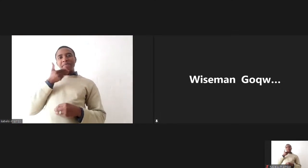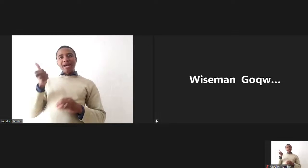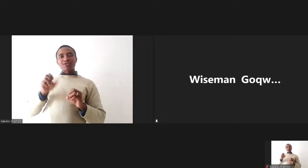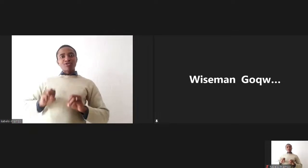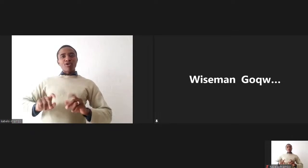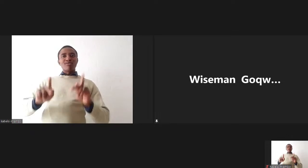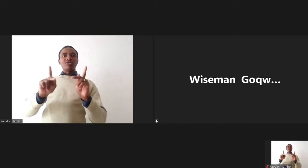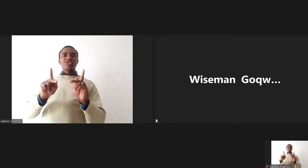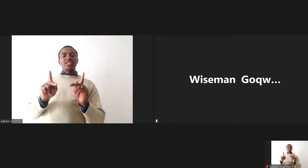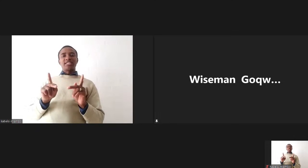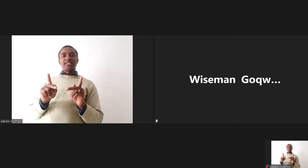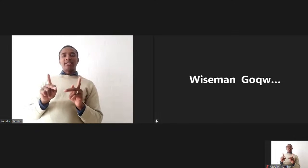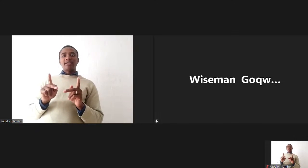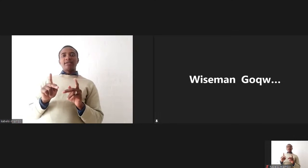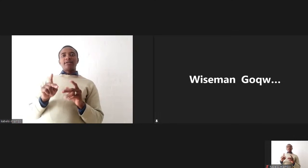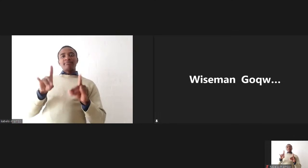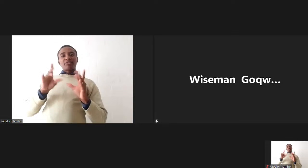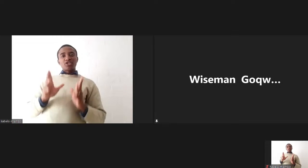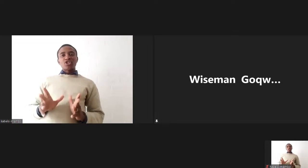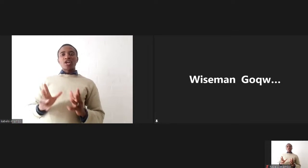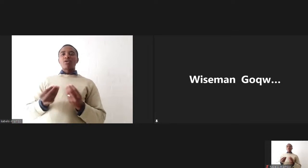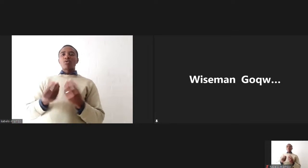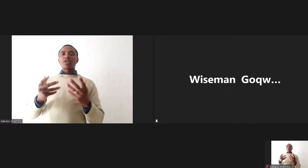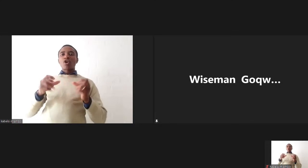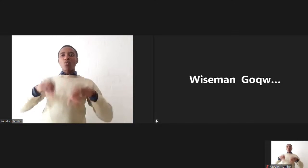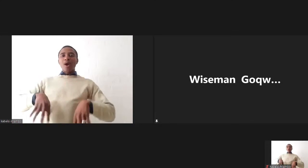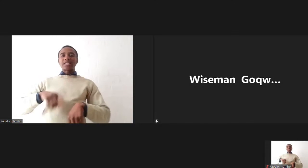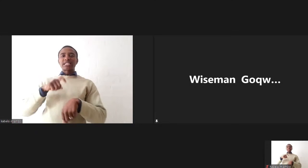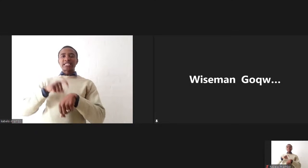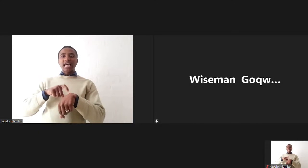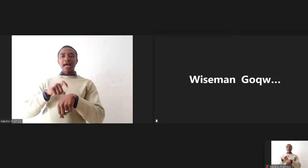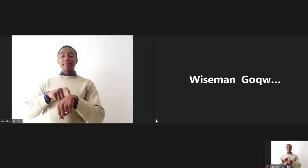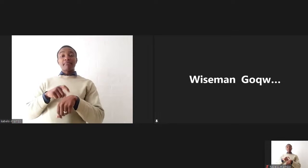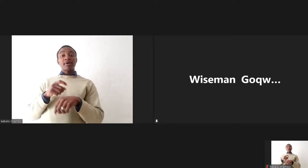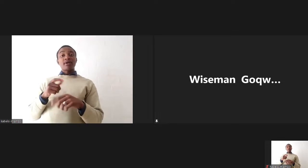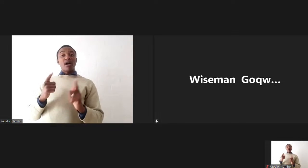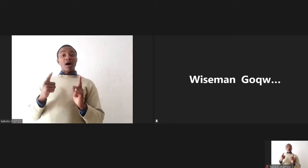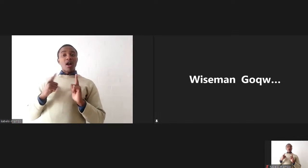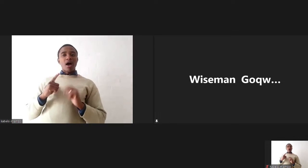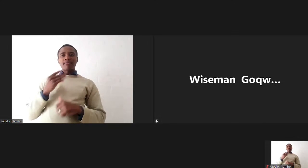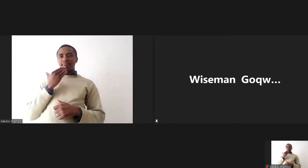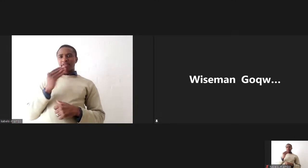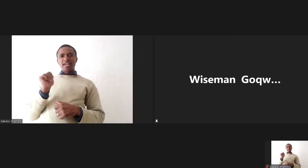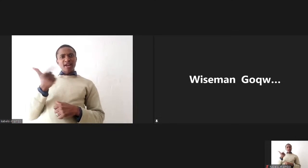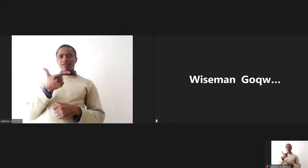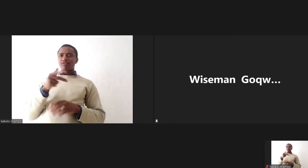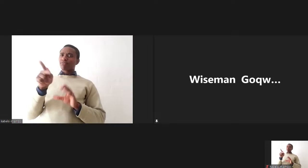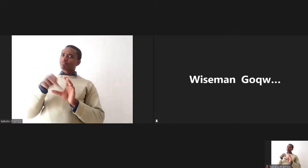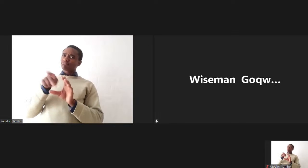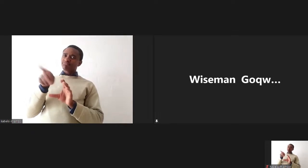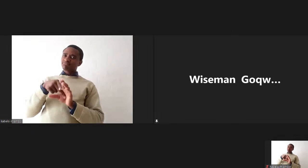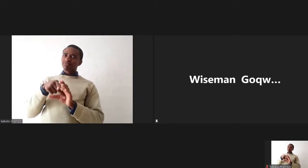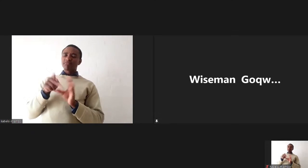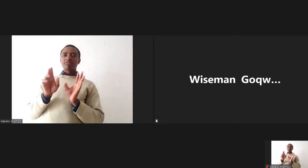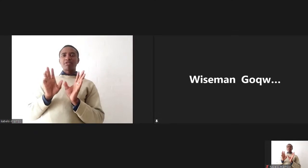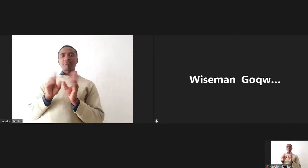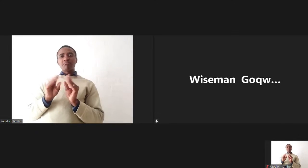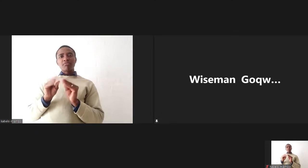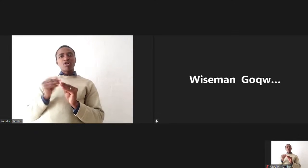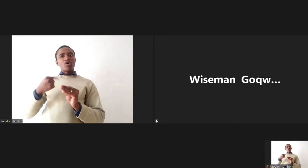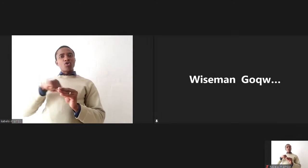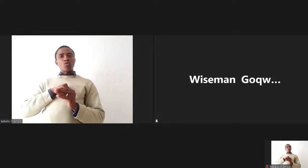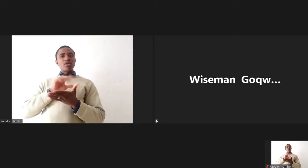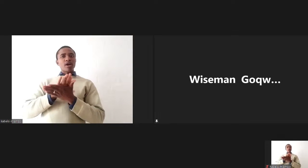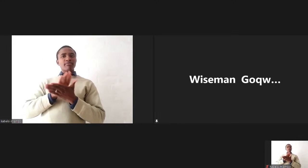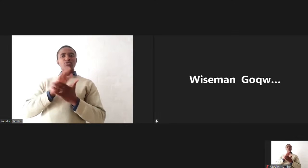those. And Chair, without wasting much time, I think if I'm allowed to thank everybody who's participated in this, we appreciate the role that